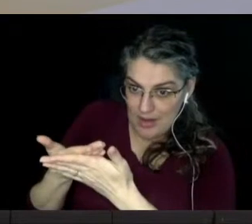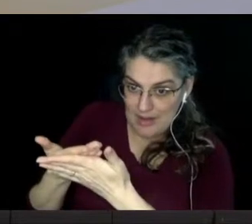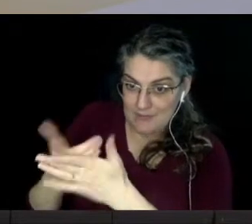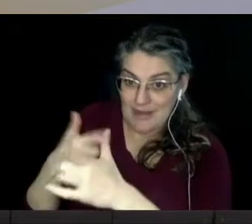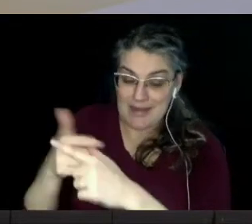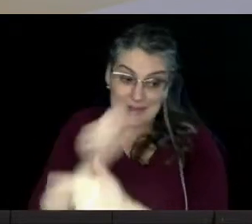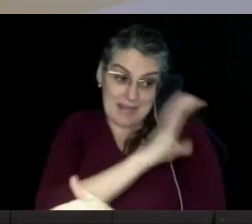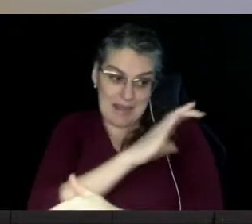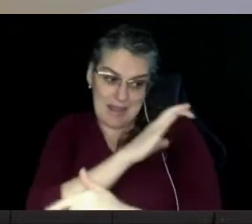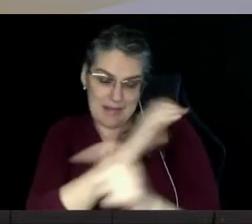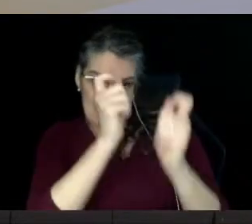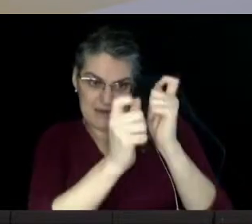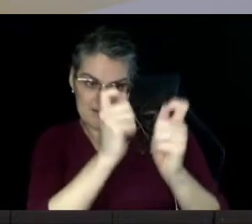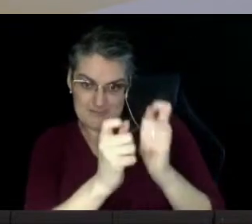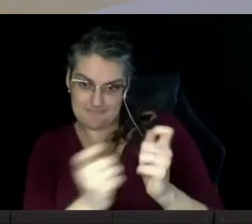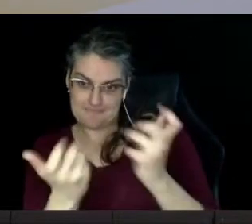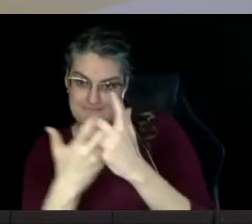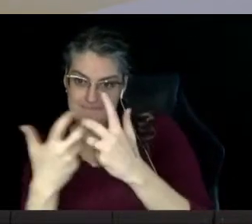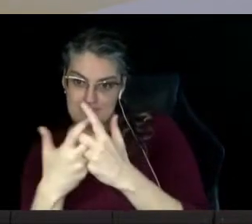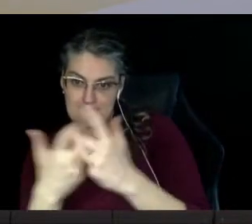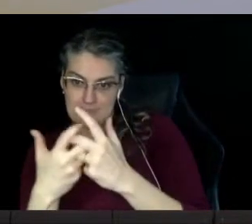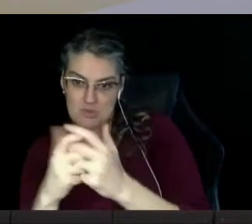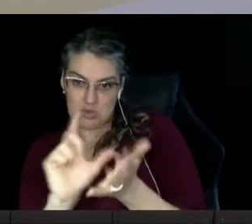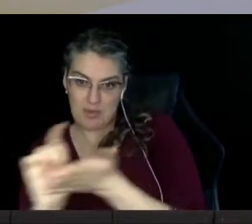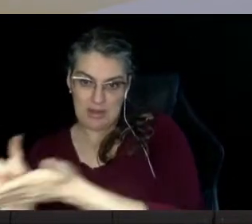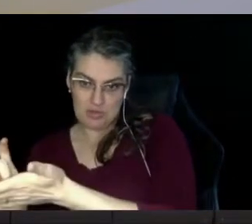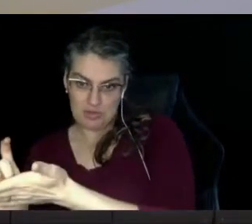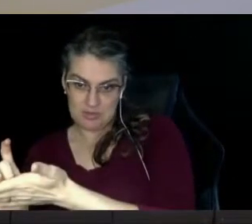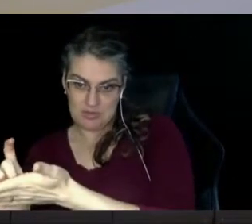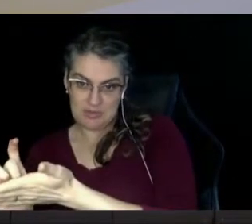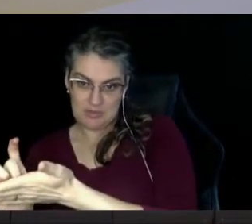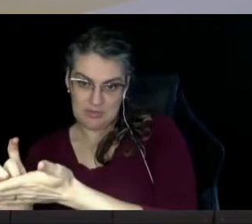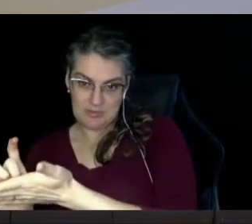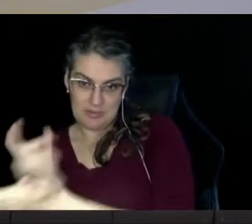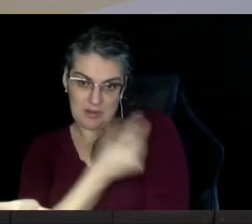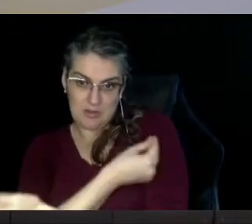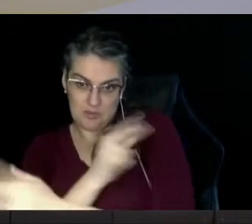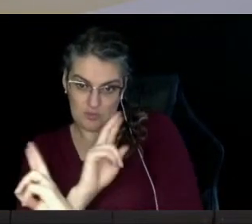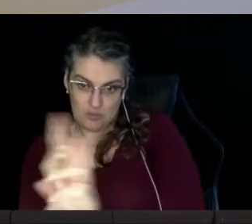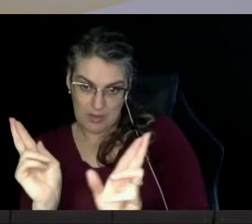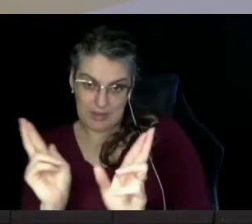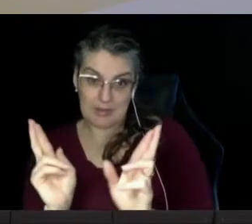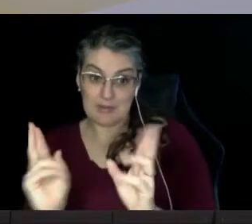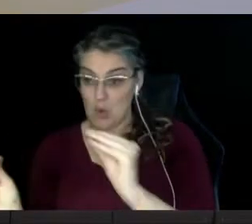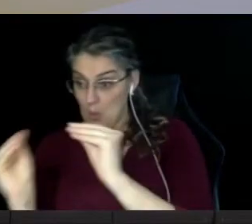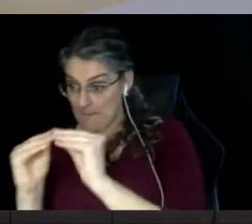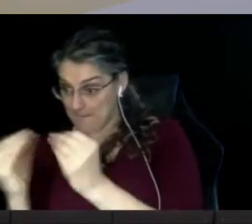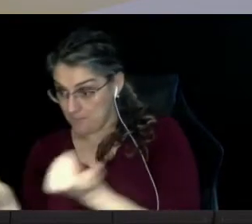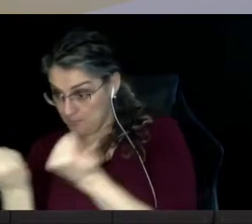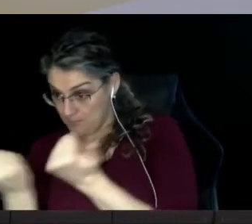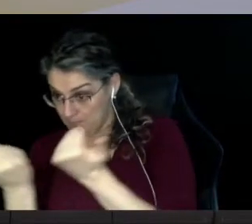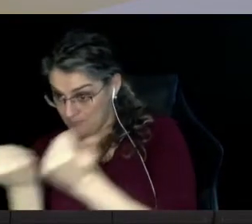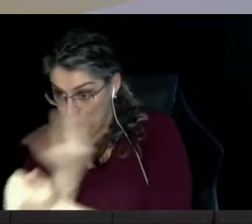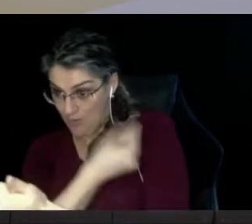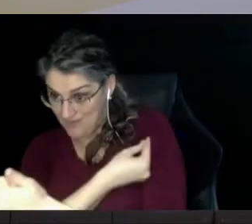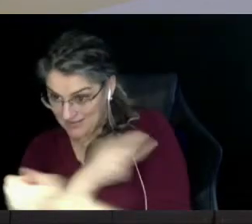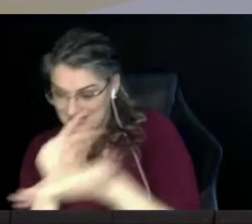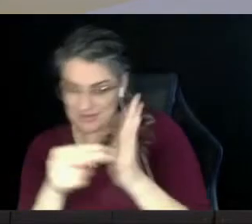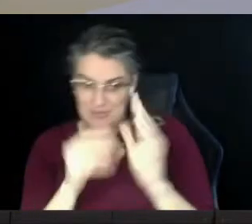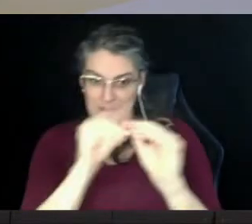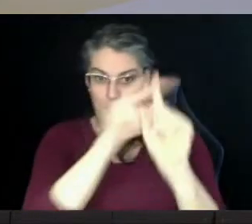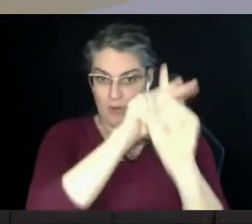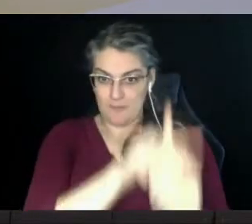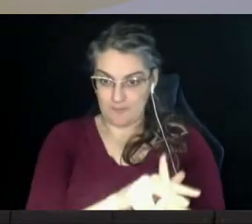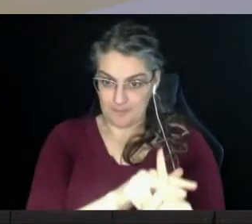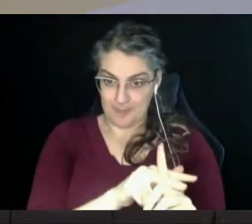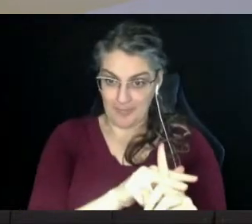adjusted accordingly in terms of numbers, and more people will be able to be vaccinated. So don't be scared off by seeing that